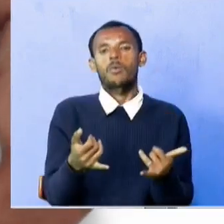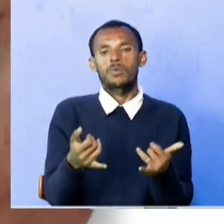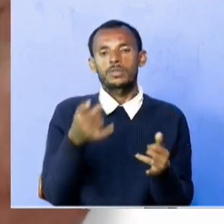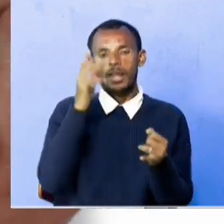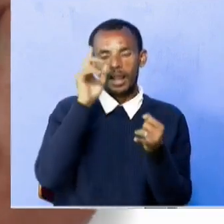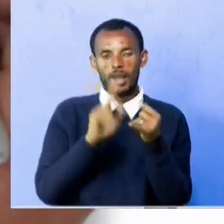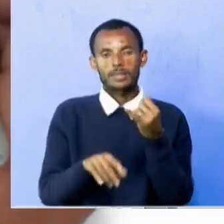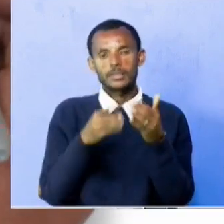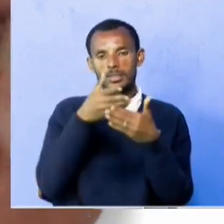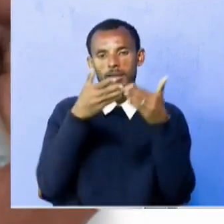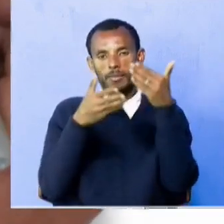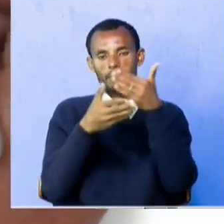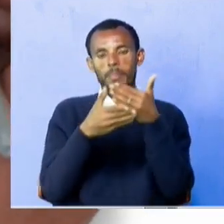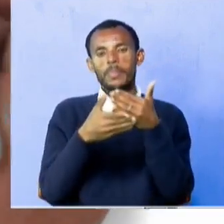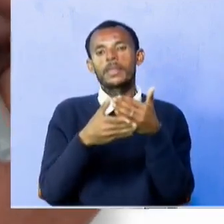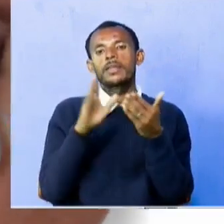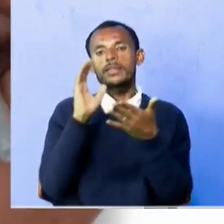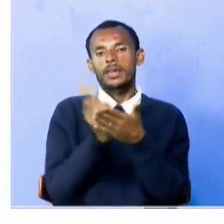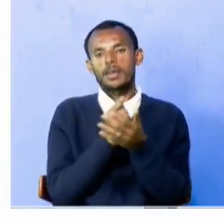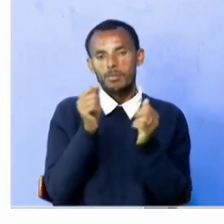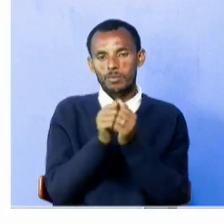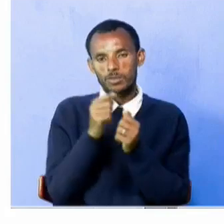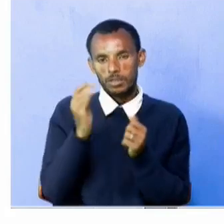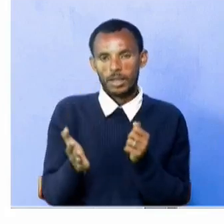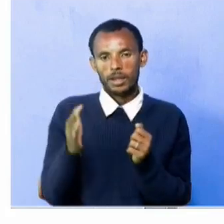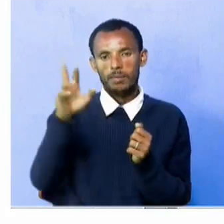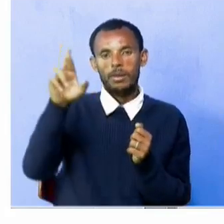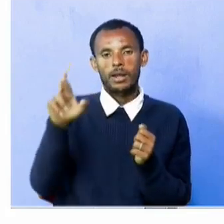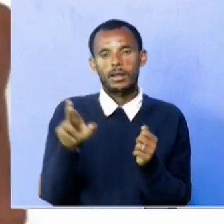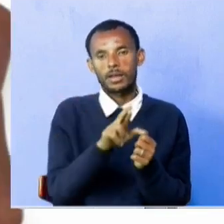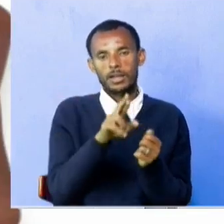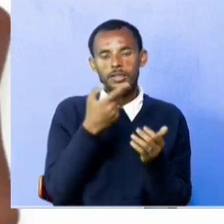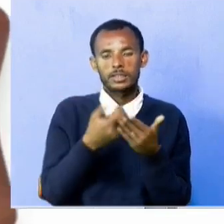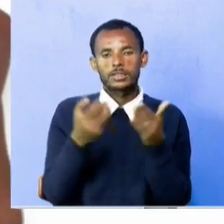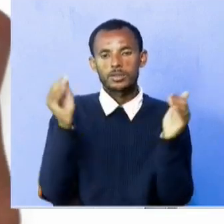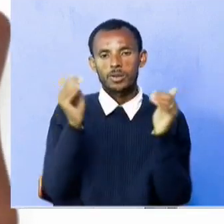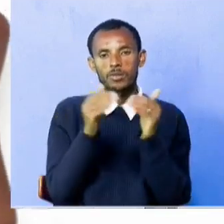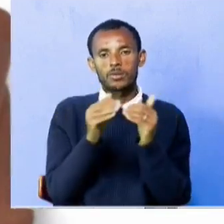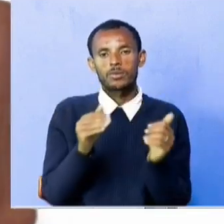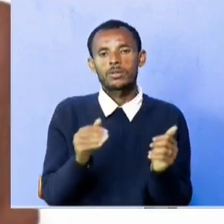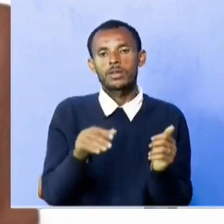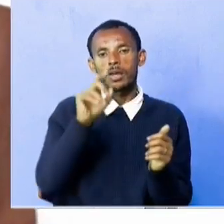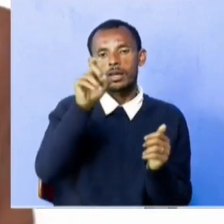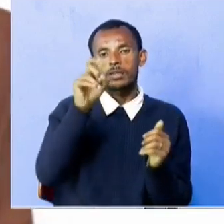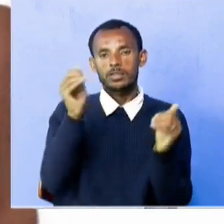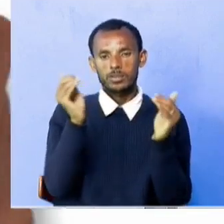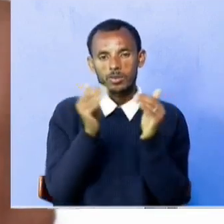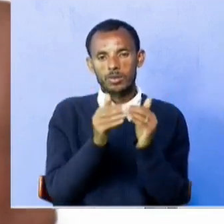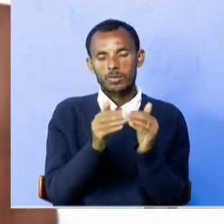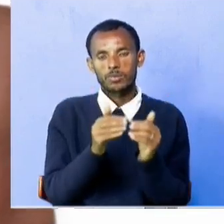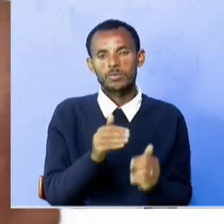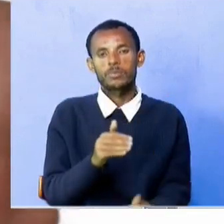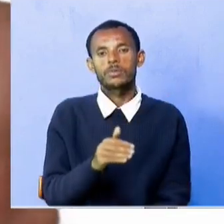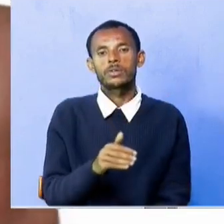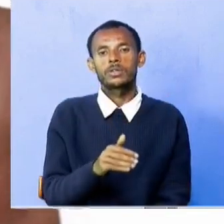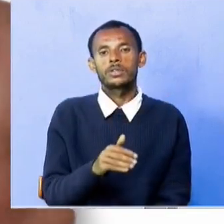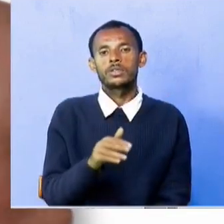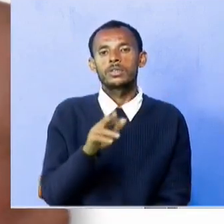last step will be taking both sides by radical. So this becomes x is equal to